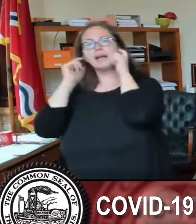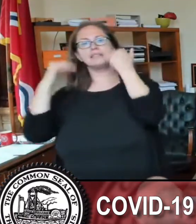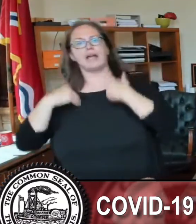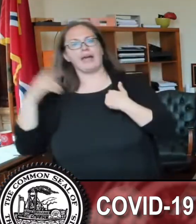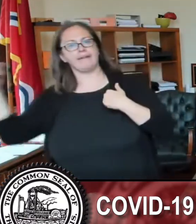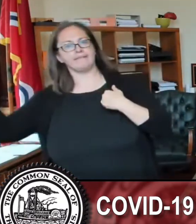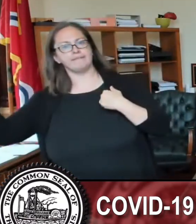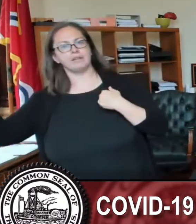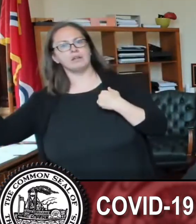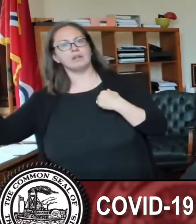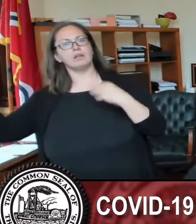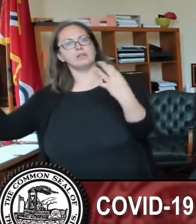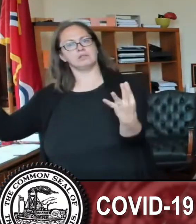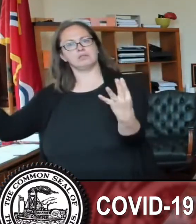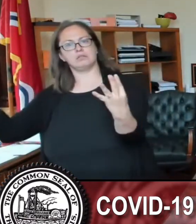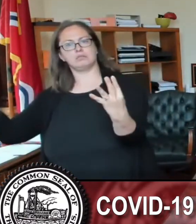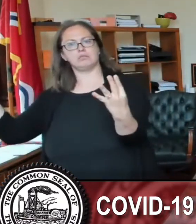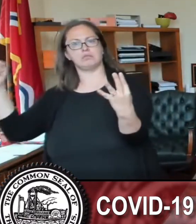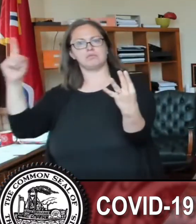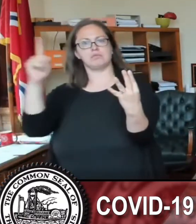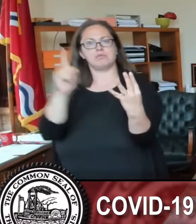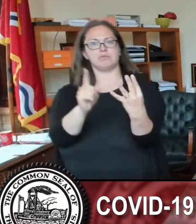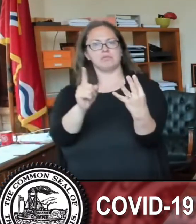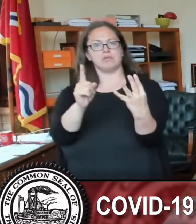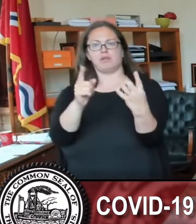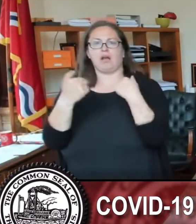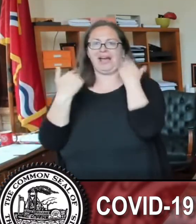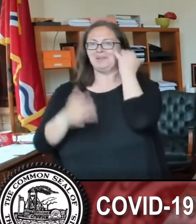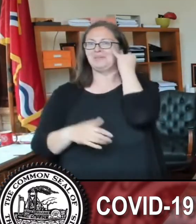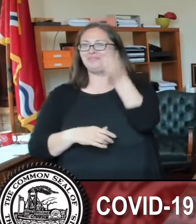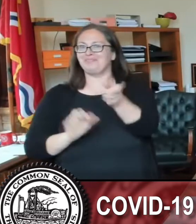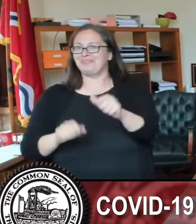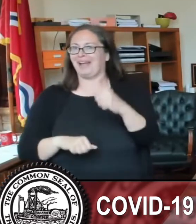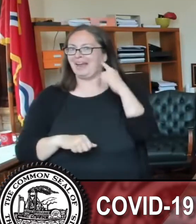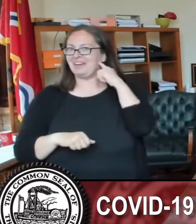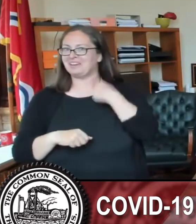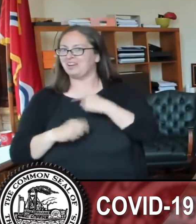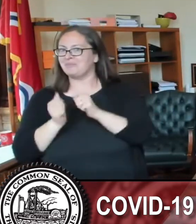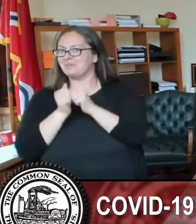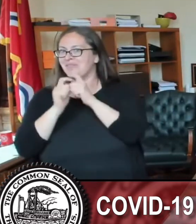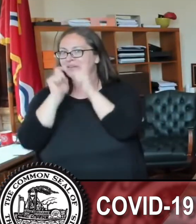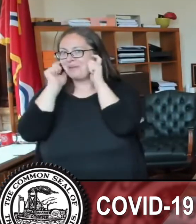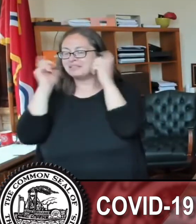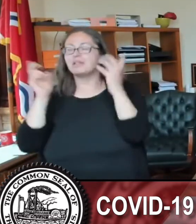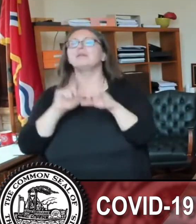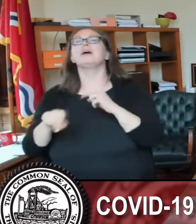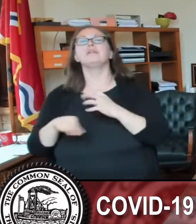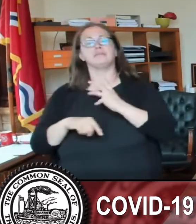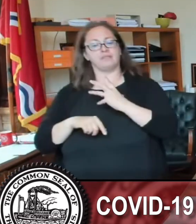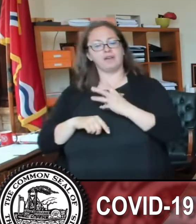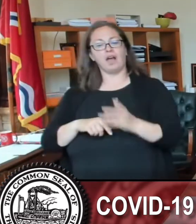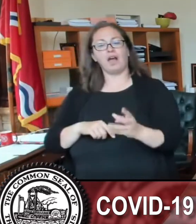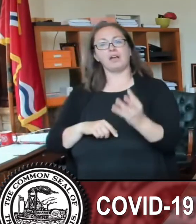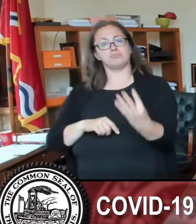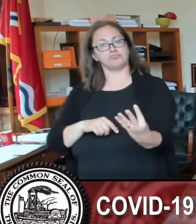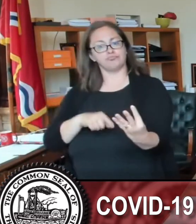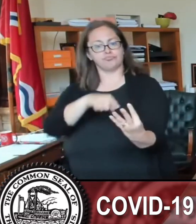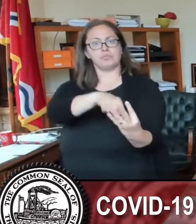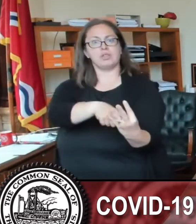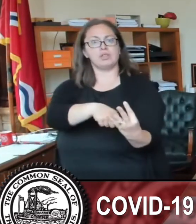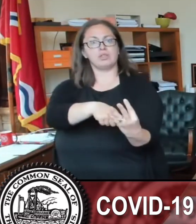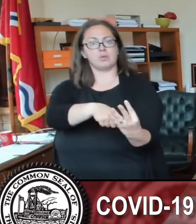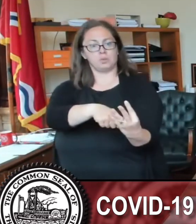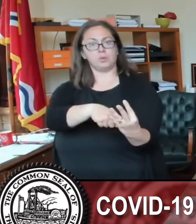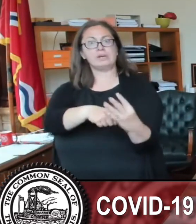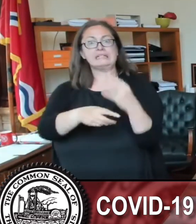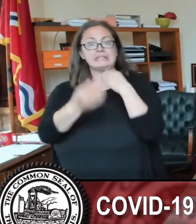Your server will be wearing a mask. I'm not sure how well you can hear through that. And then, of course, while you're eating and drinking at your